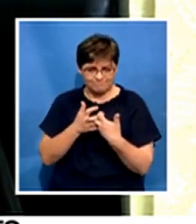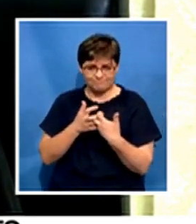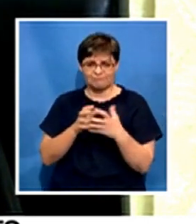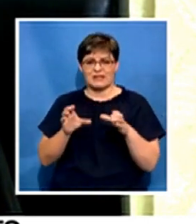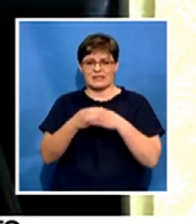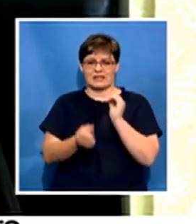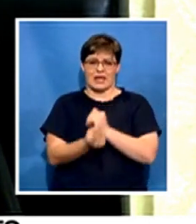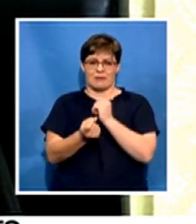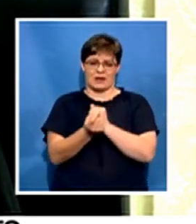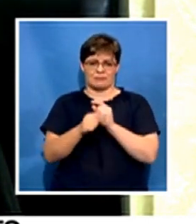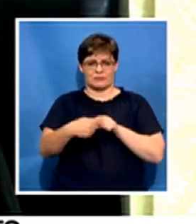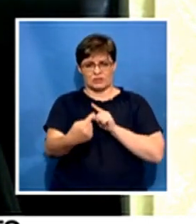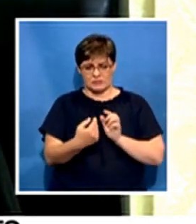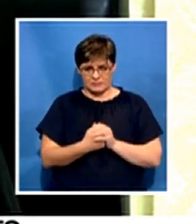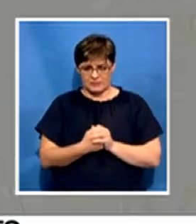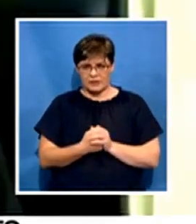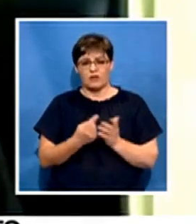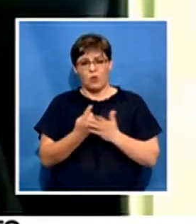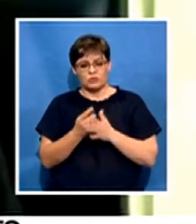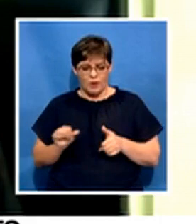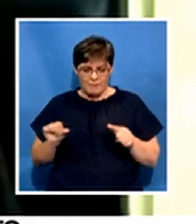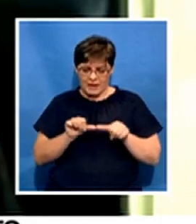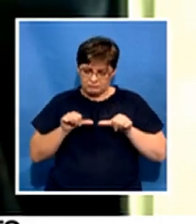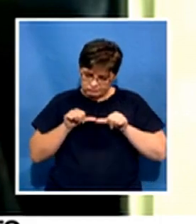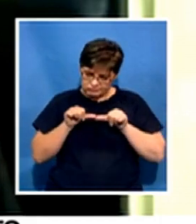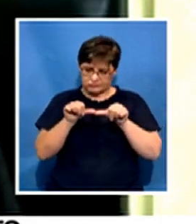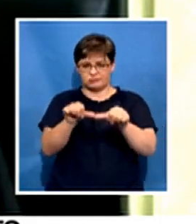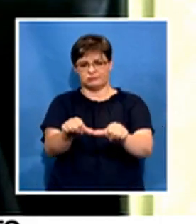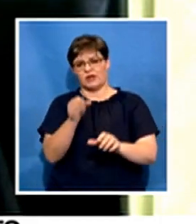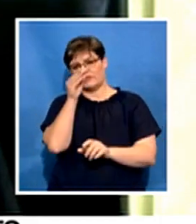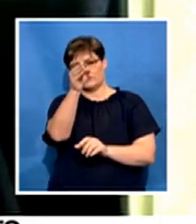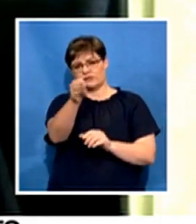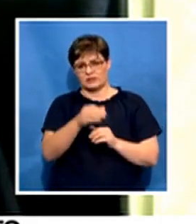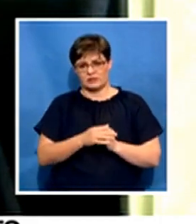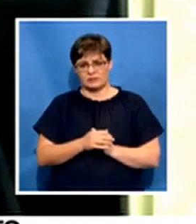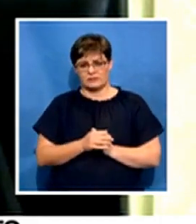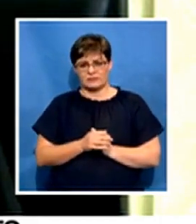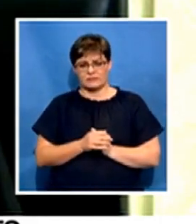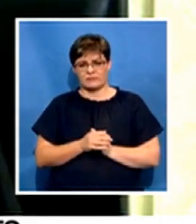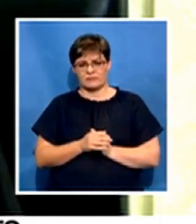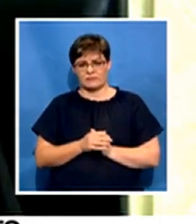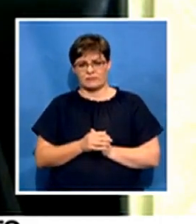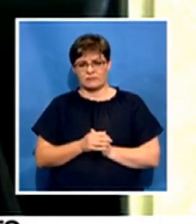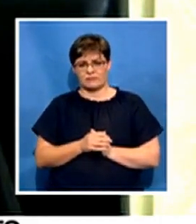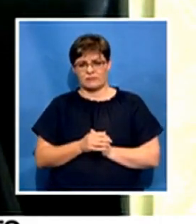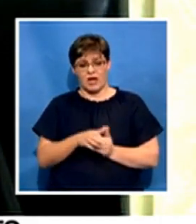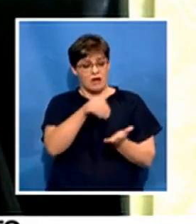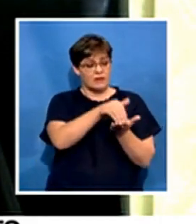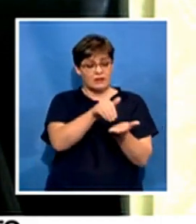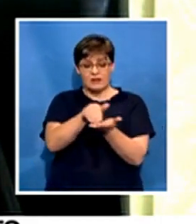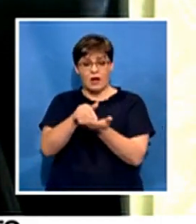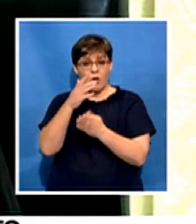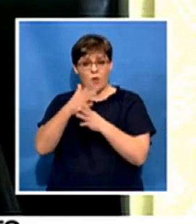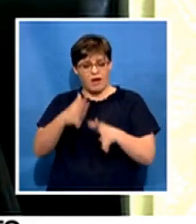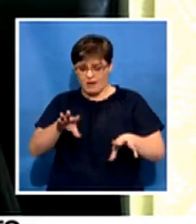a sustainable trajectory. Retrenchment workers cannot be accepted. The current